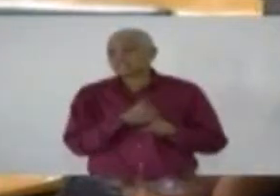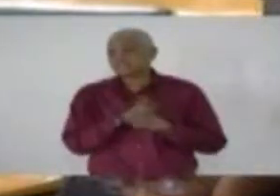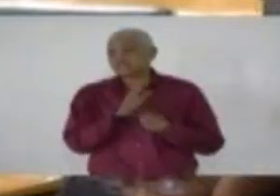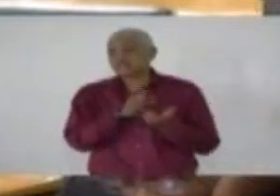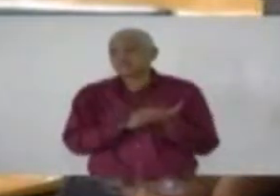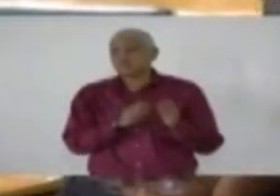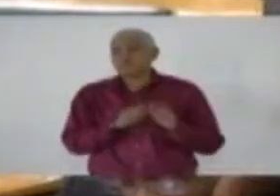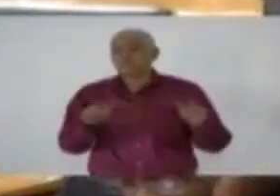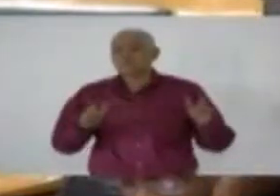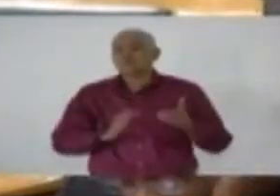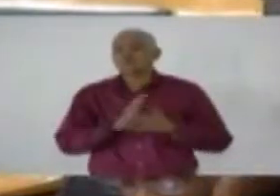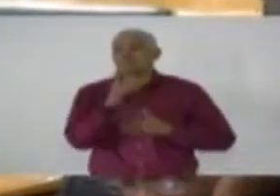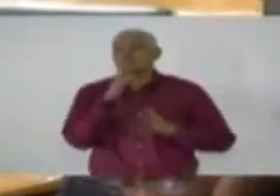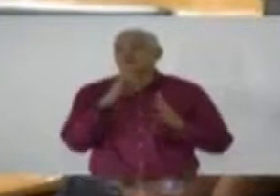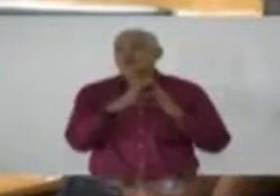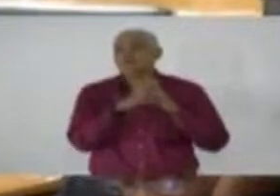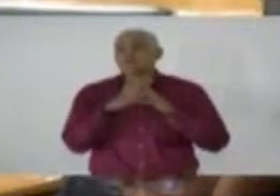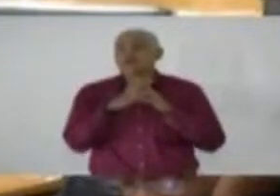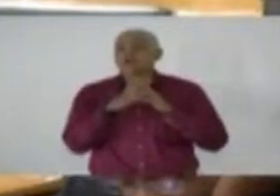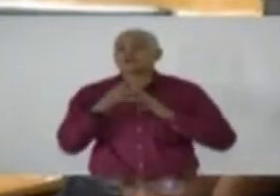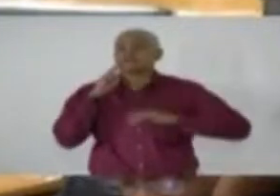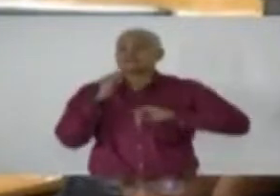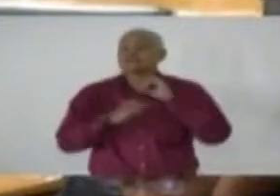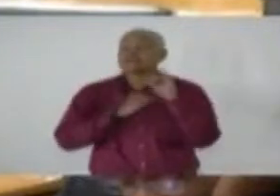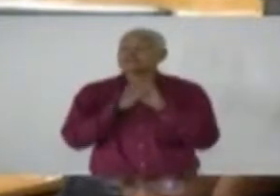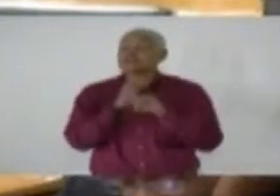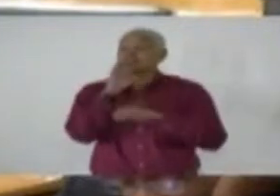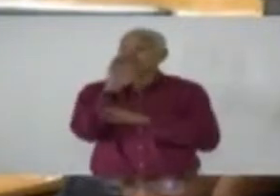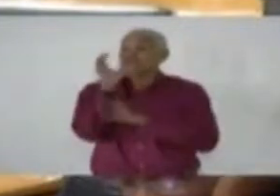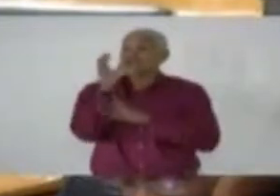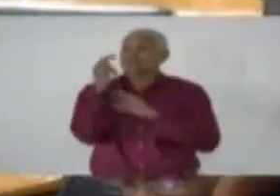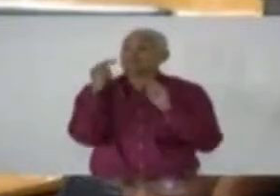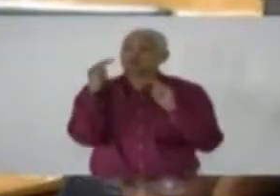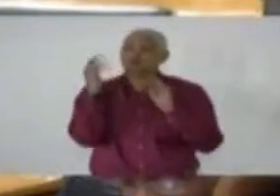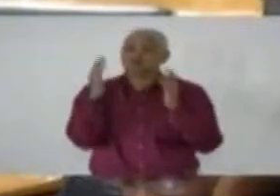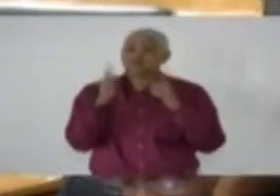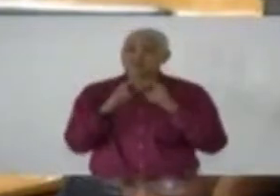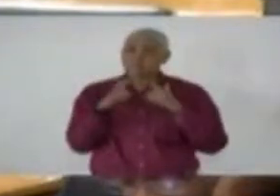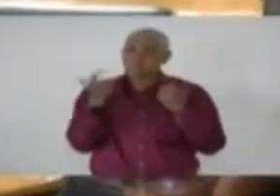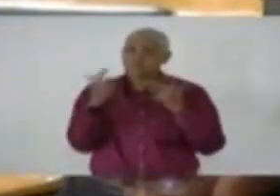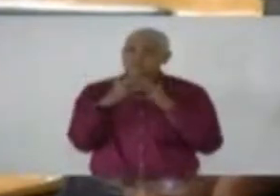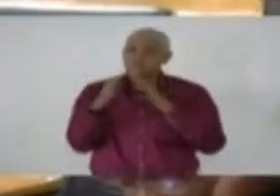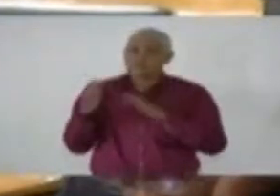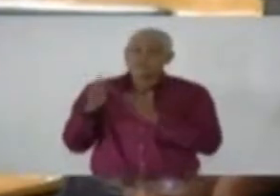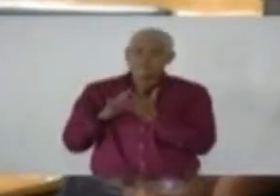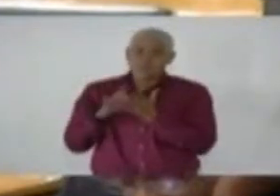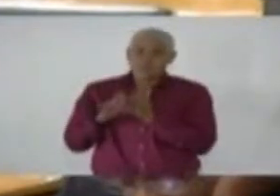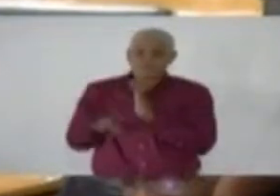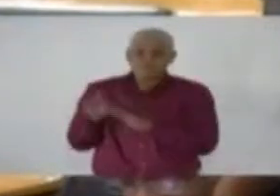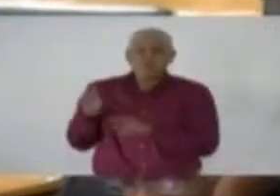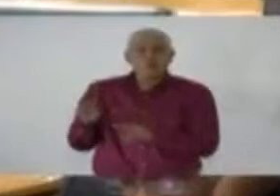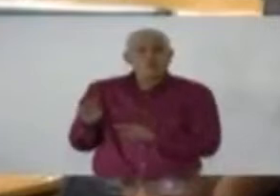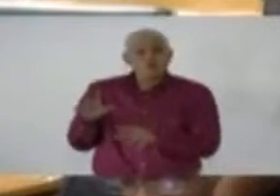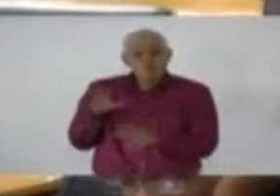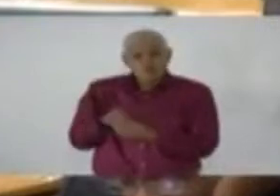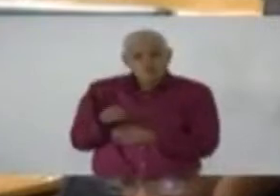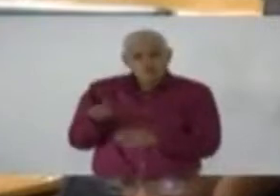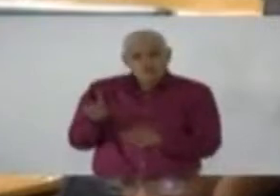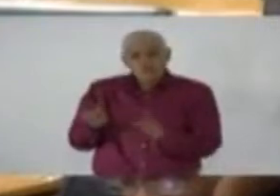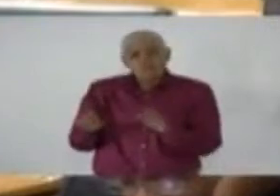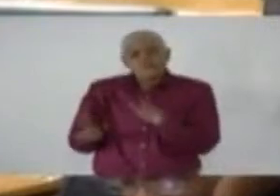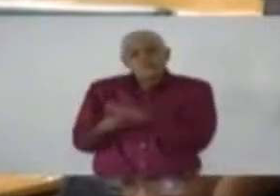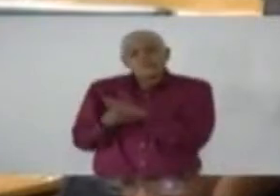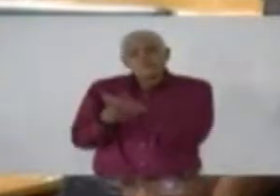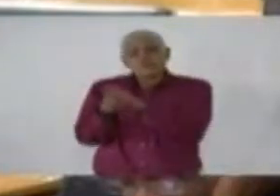publication by an international cable news service and a big American bank, it found that among